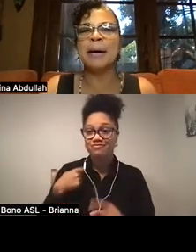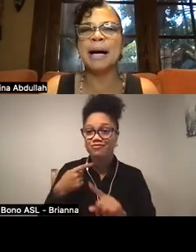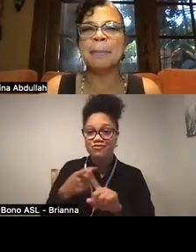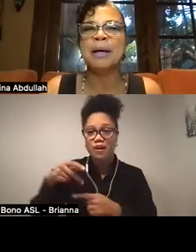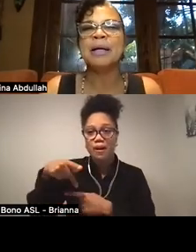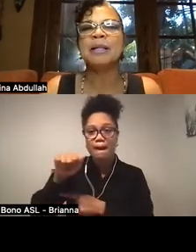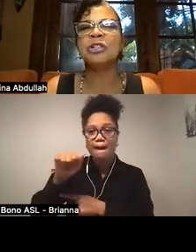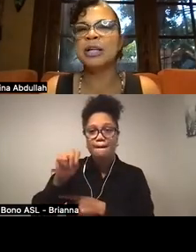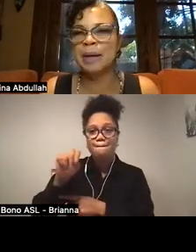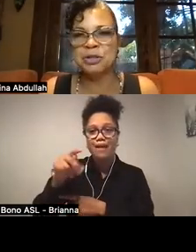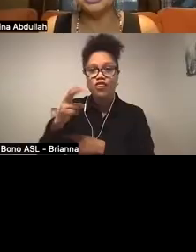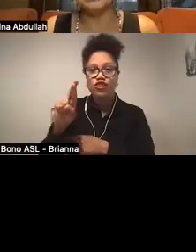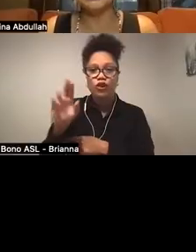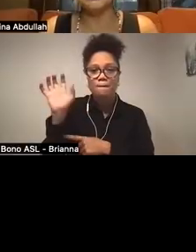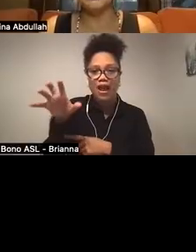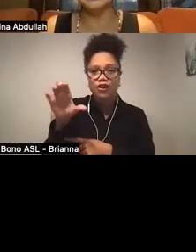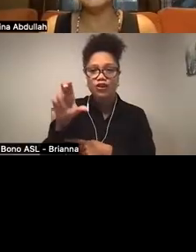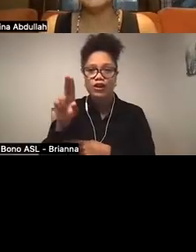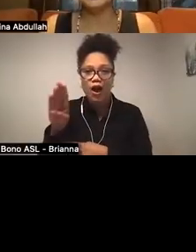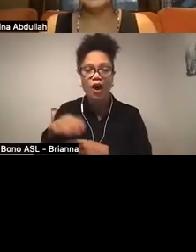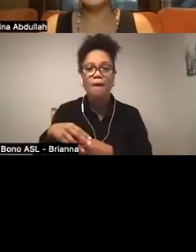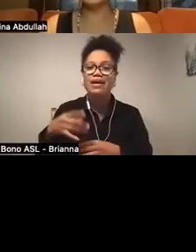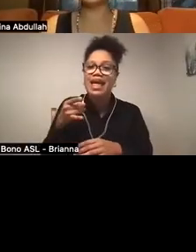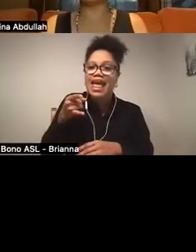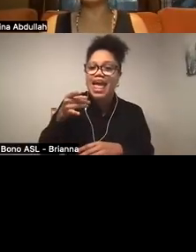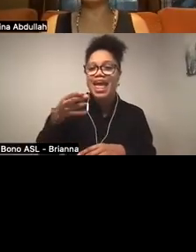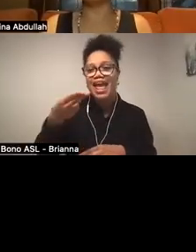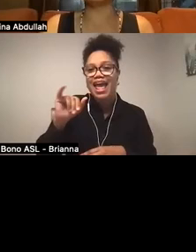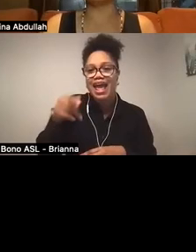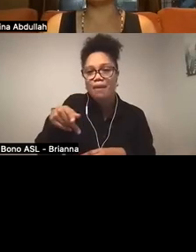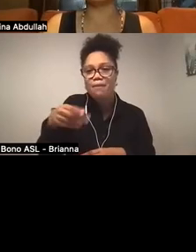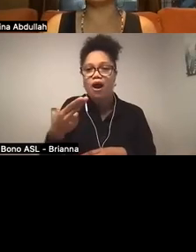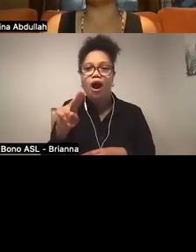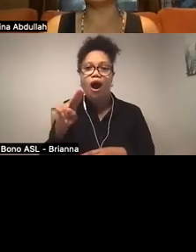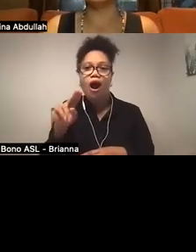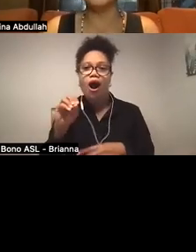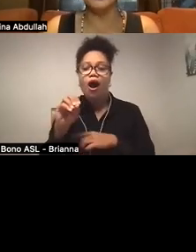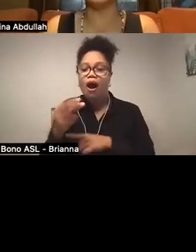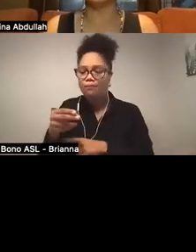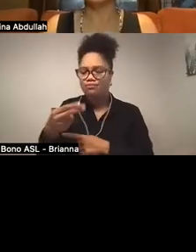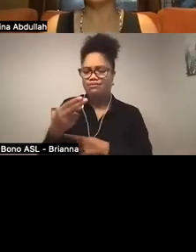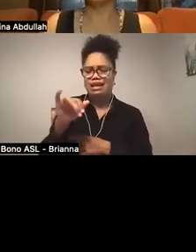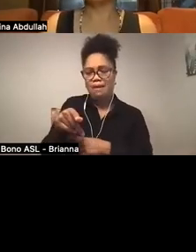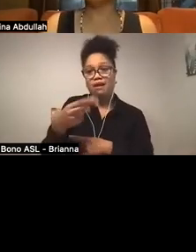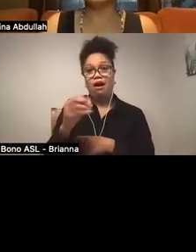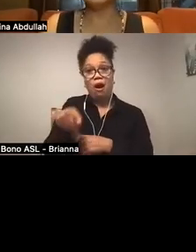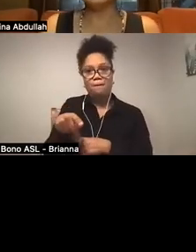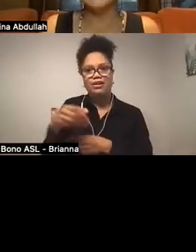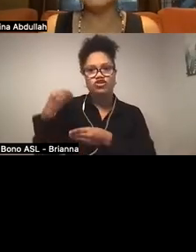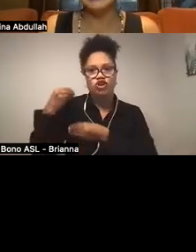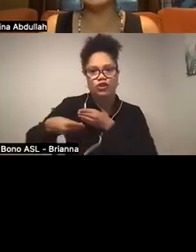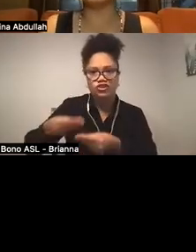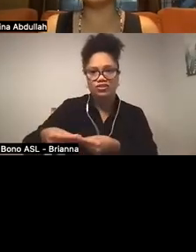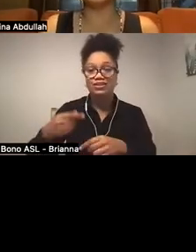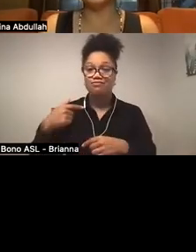hip hop generation, right? I am part of a generation who was taught that if something's